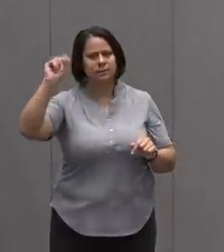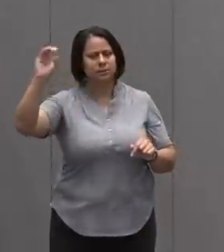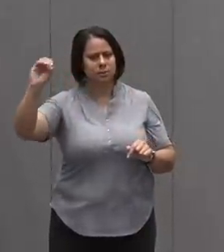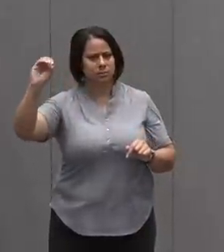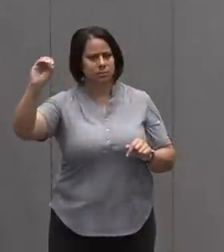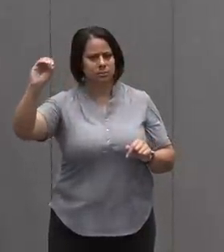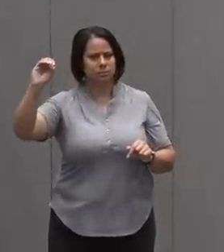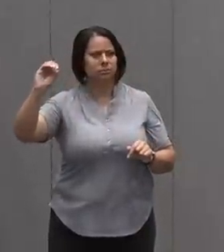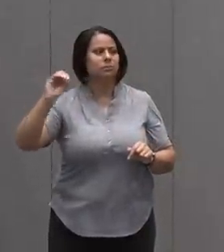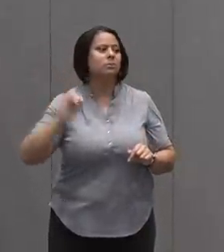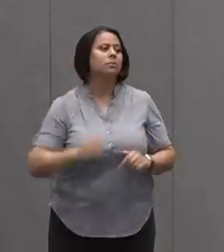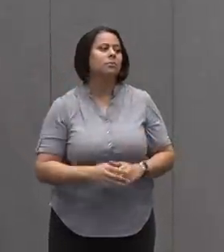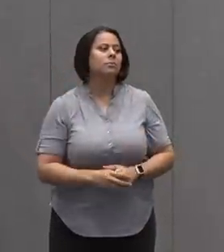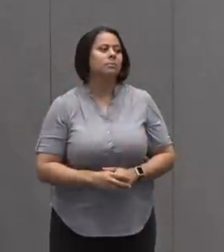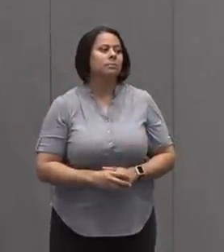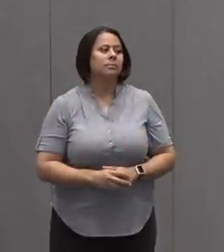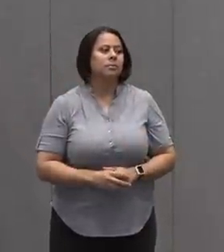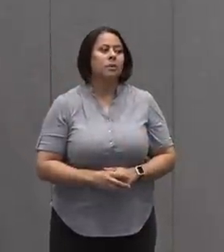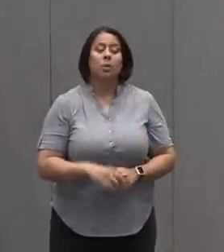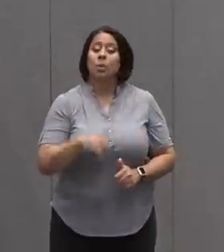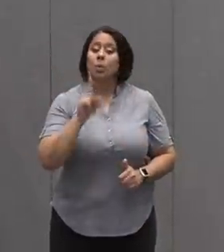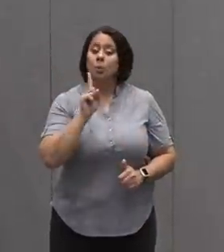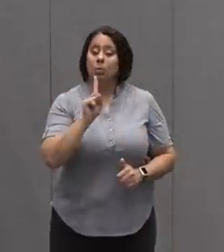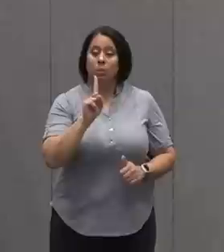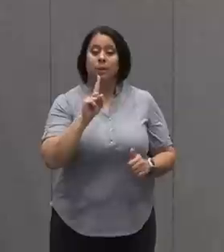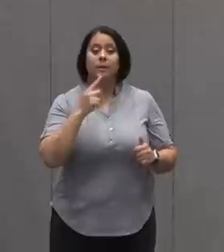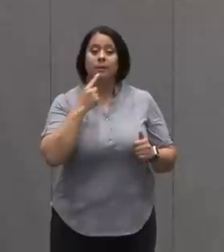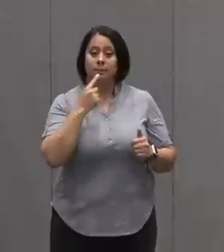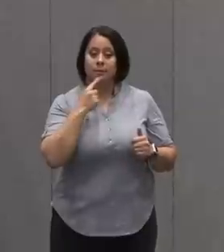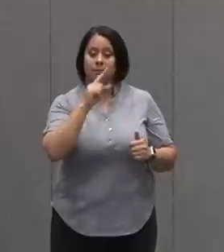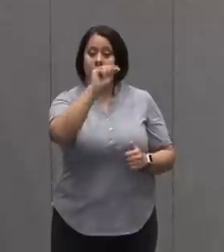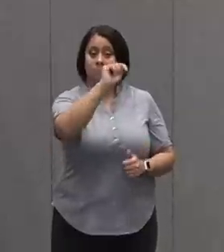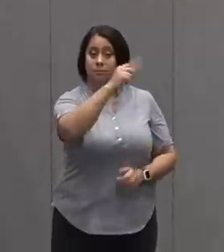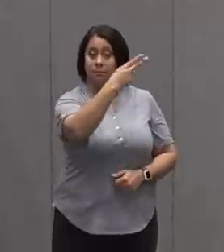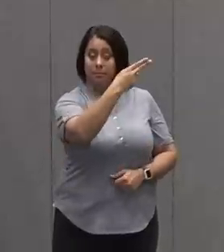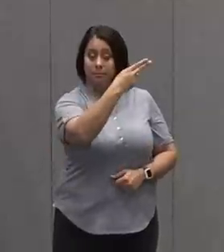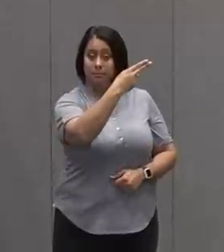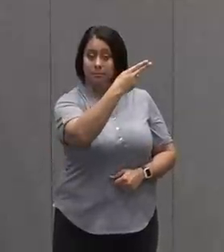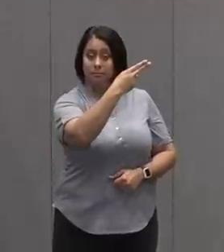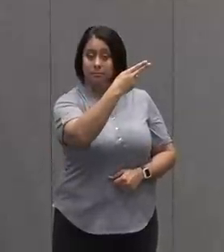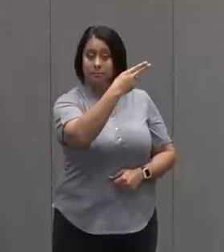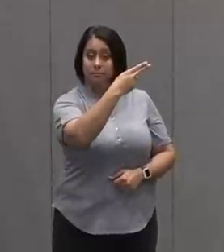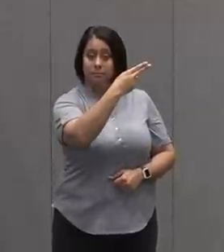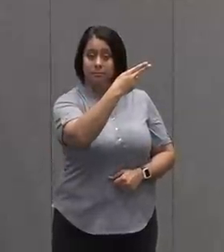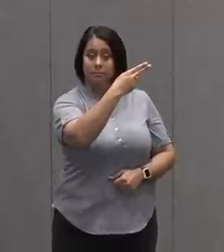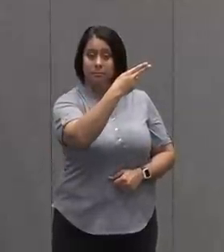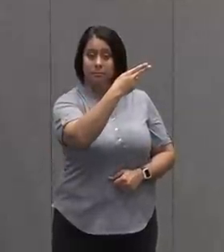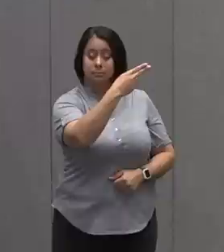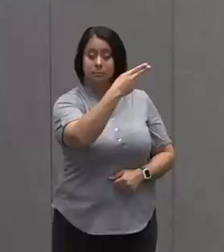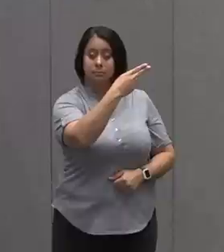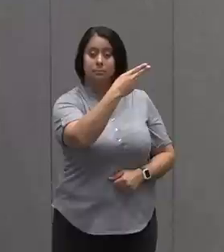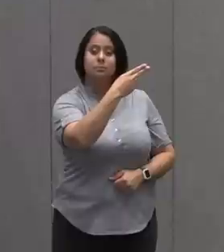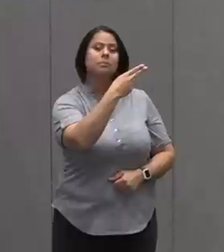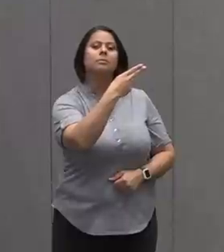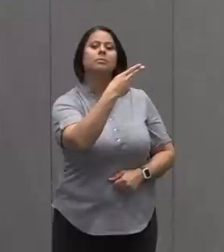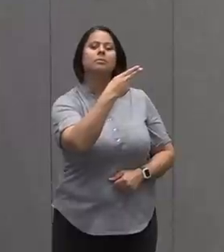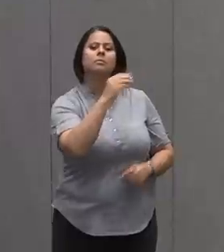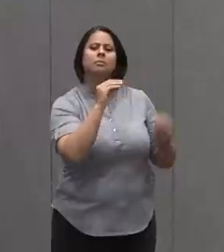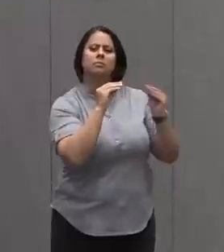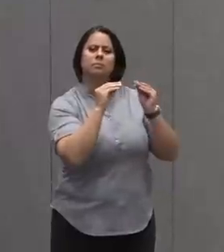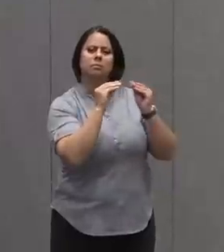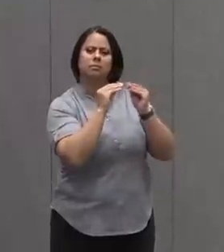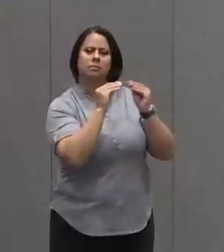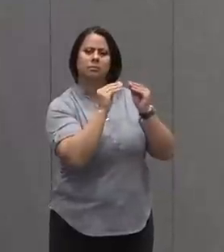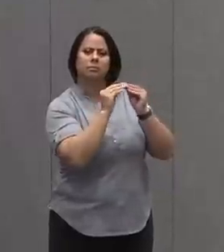mean. There's one that says TH, and it's kind of a little bit further over than the